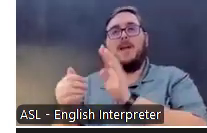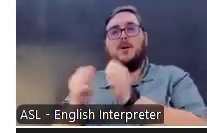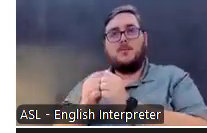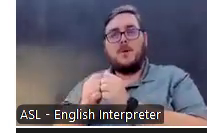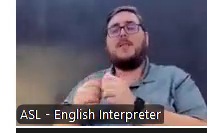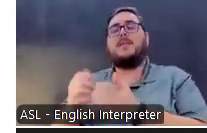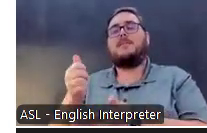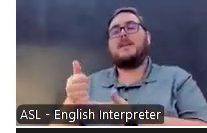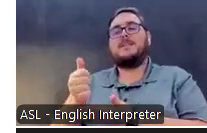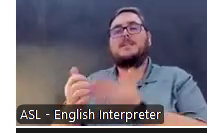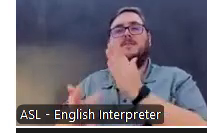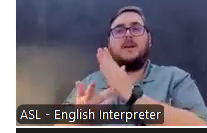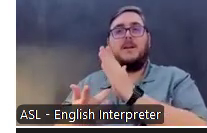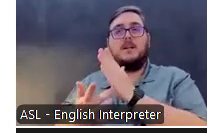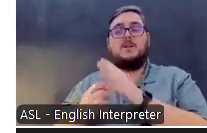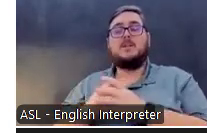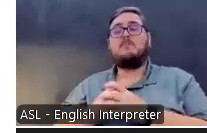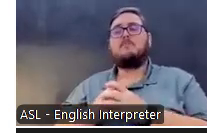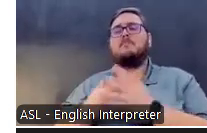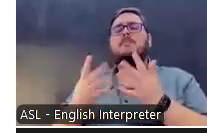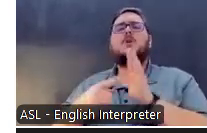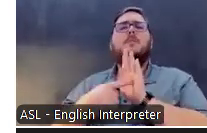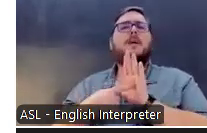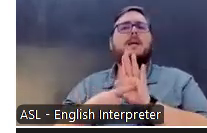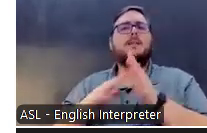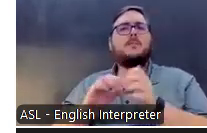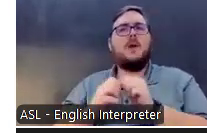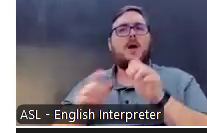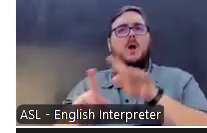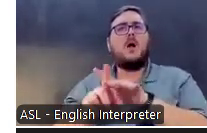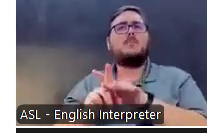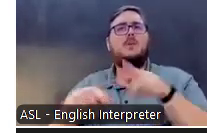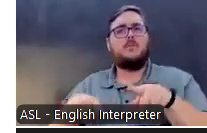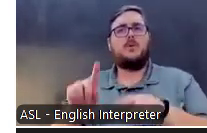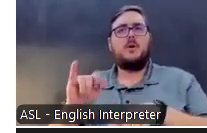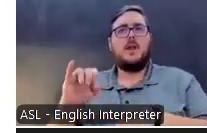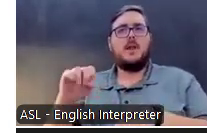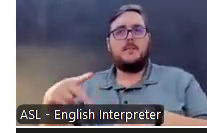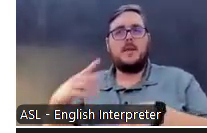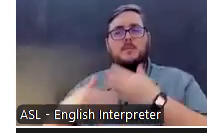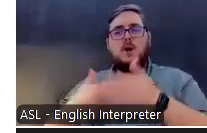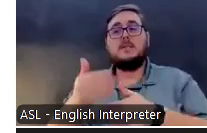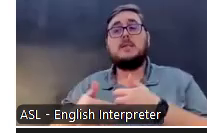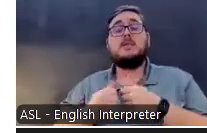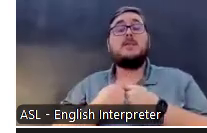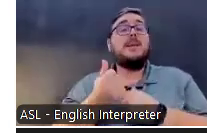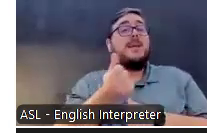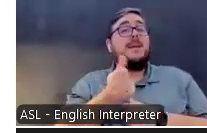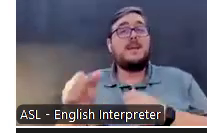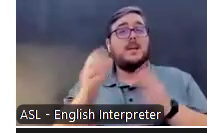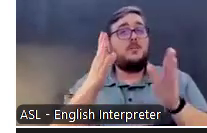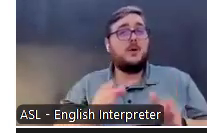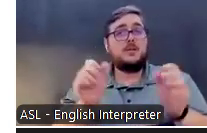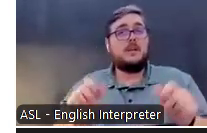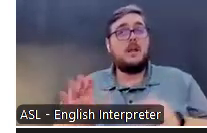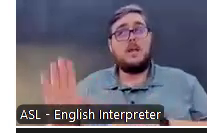AT can come up in the IEP process. Anyone can raise this to the IEP team. It could be the parent